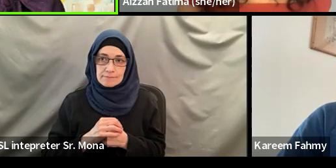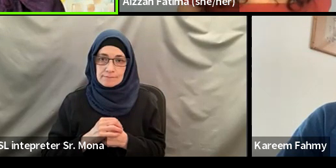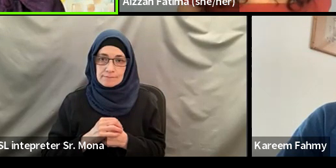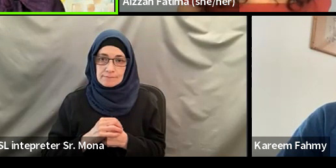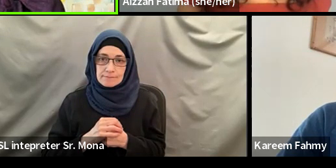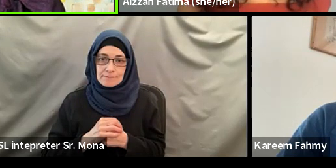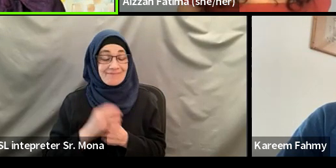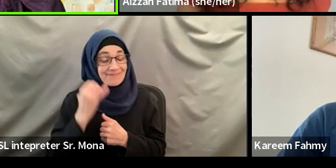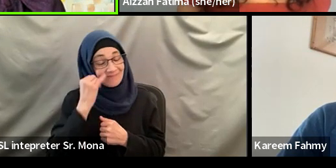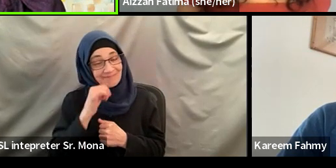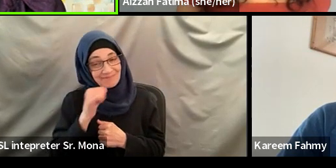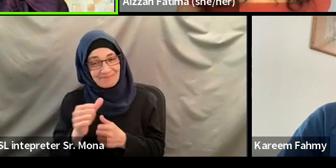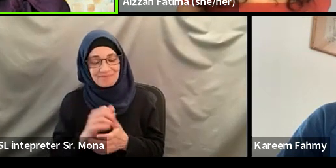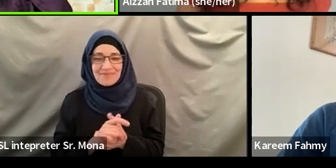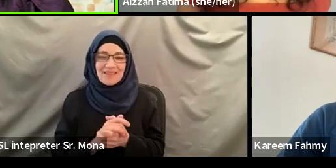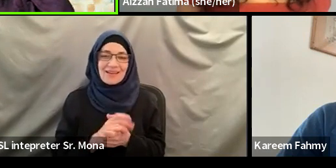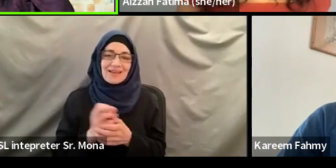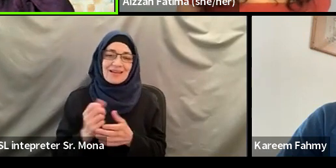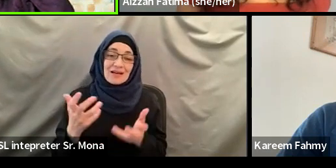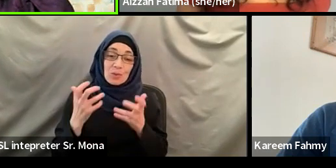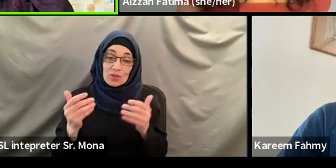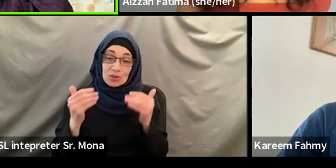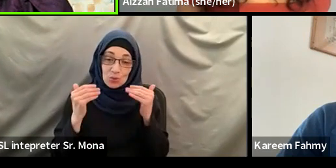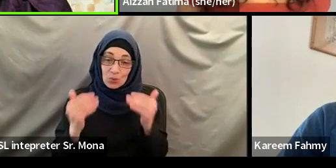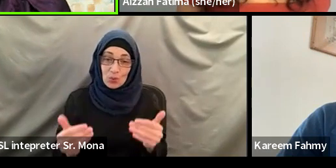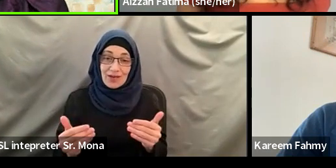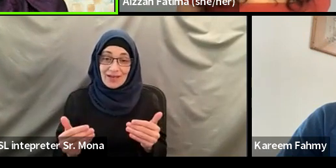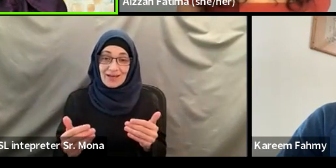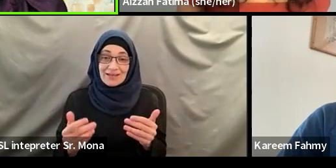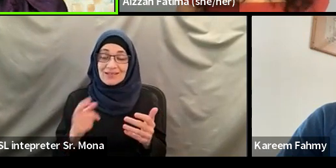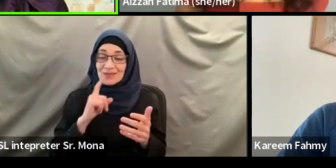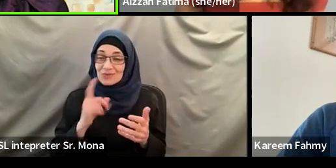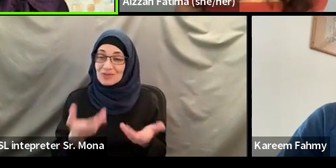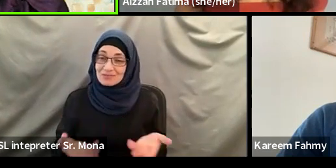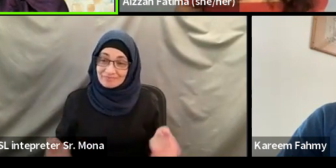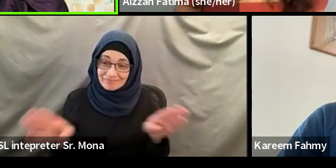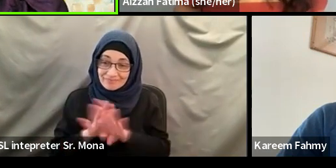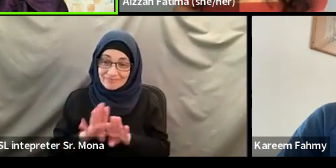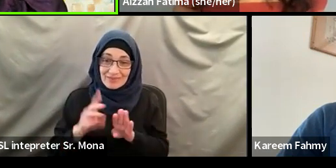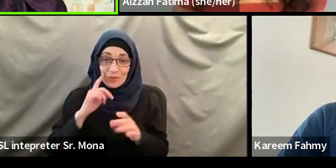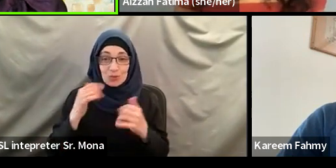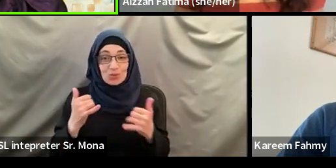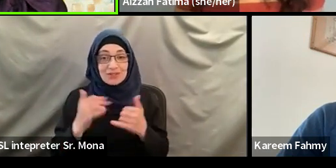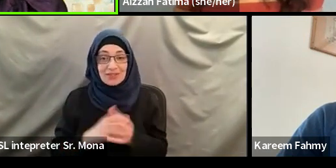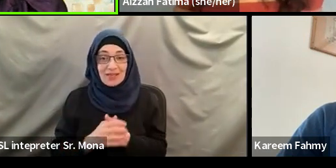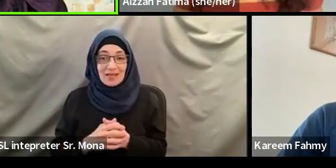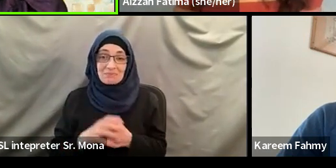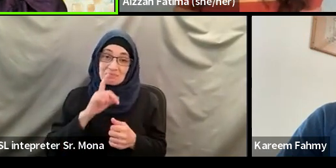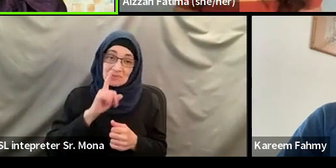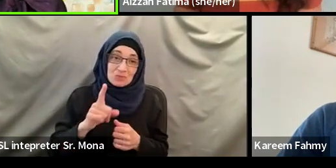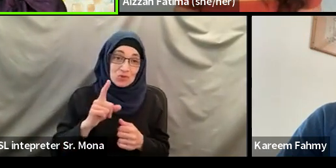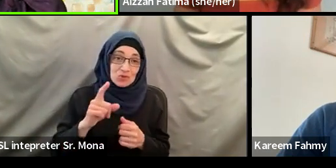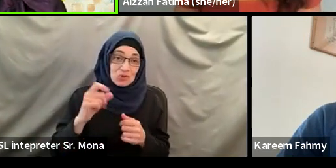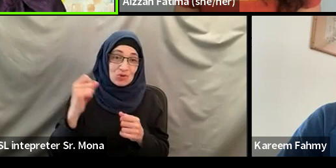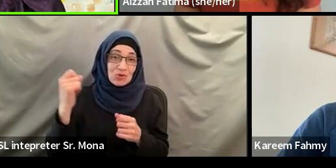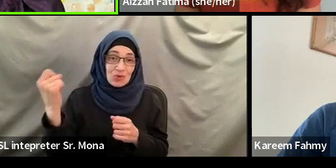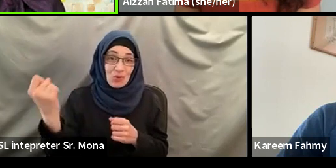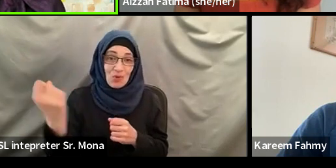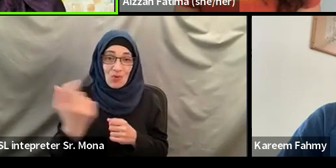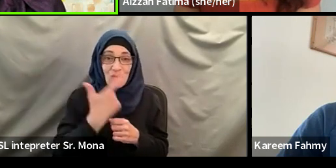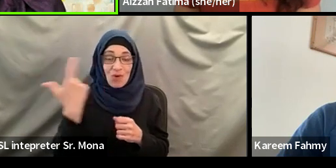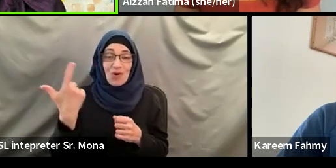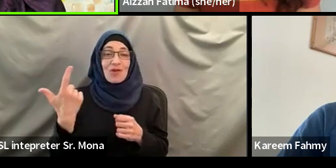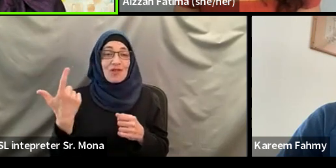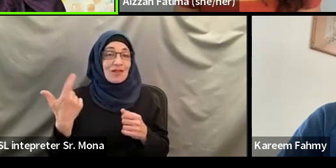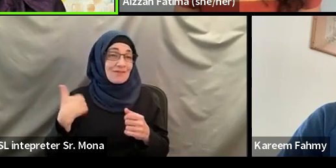If not, I want to go ahead and wrap us up for today. I'm sure all of us could spend multiple